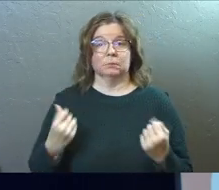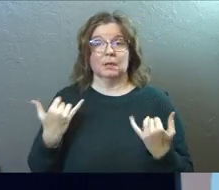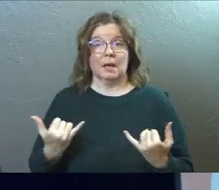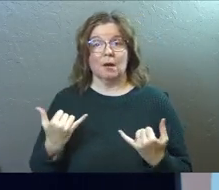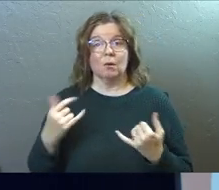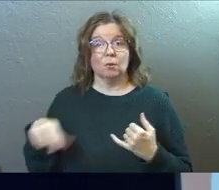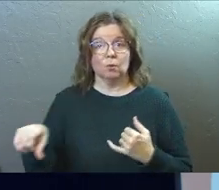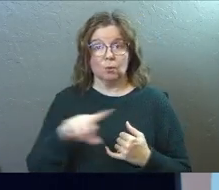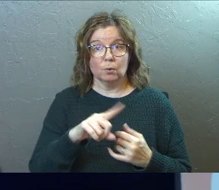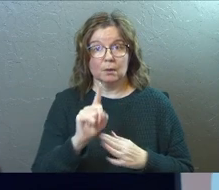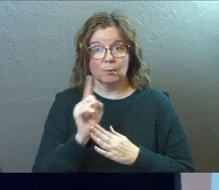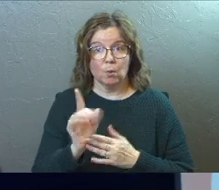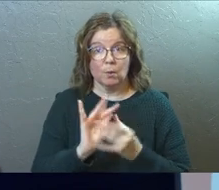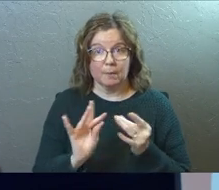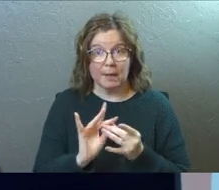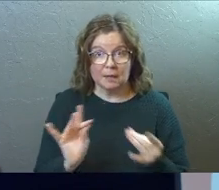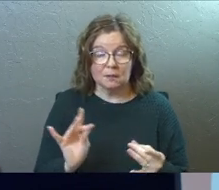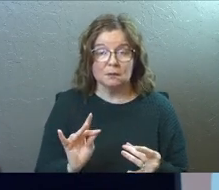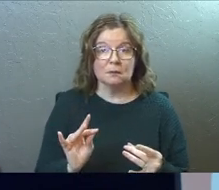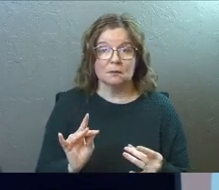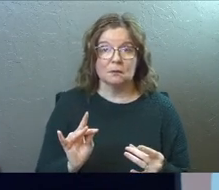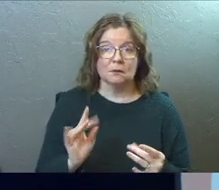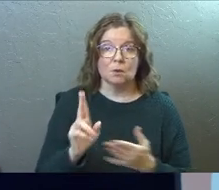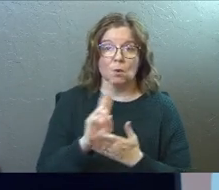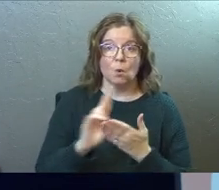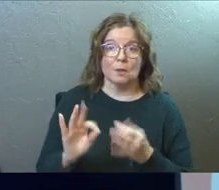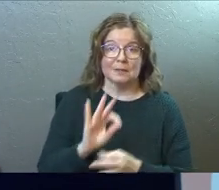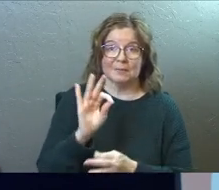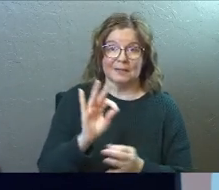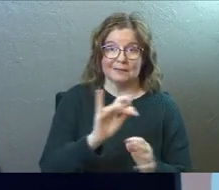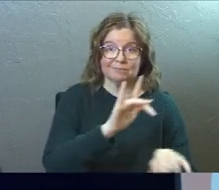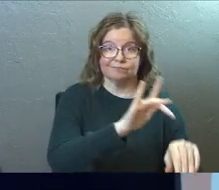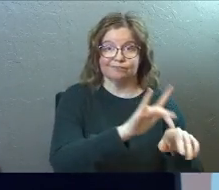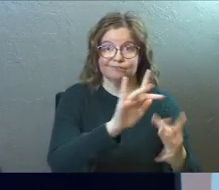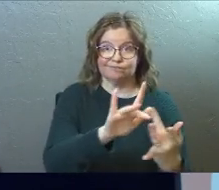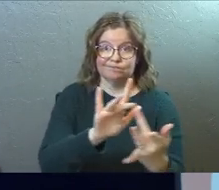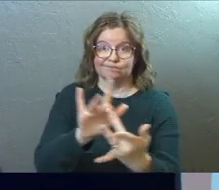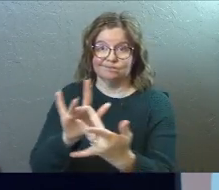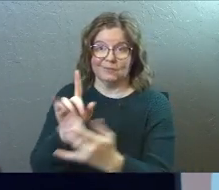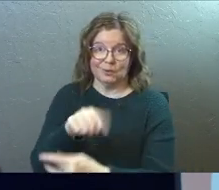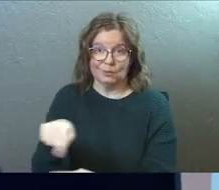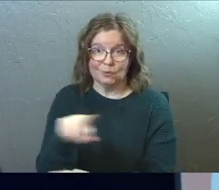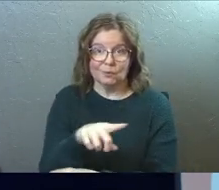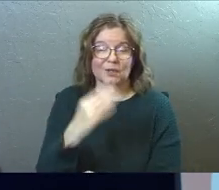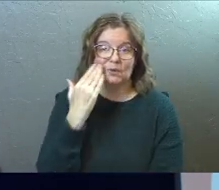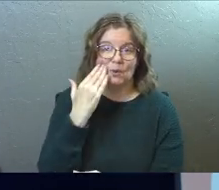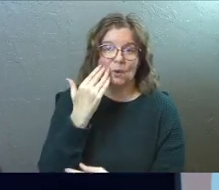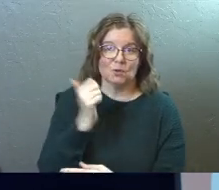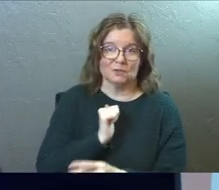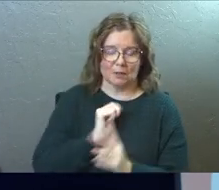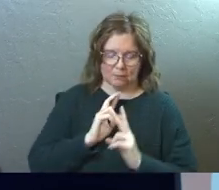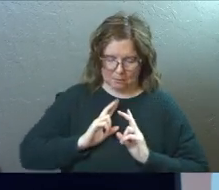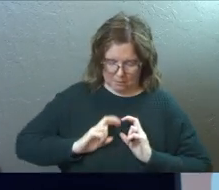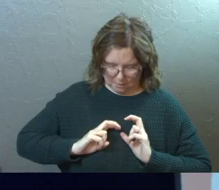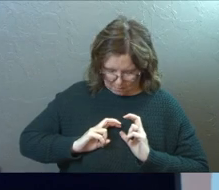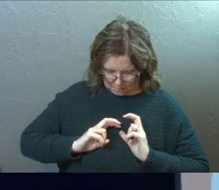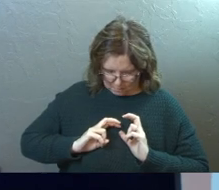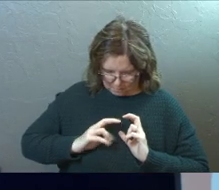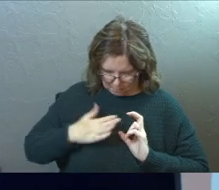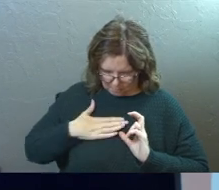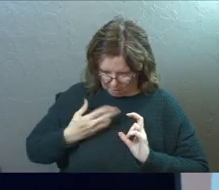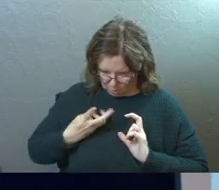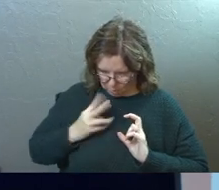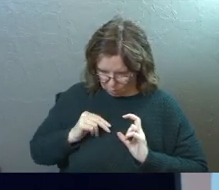now at this point in the message, the Holy Spirit's been speaking to you. And you know where your kryptonite is on this thing as